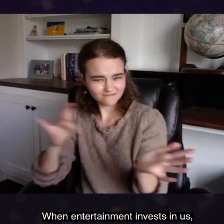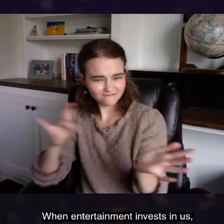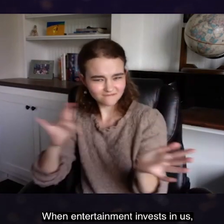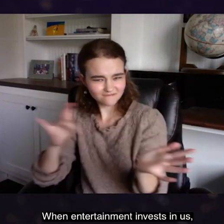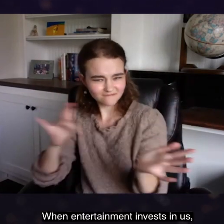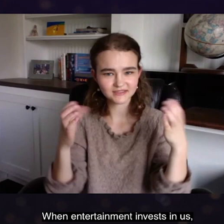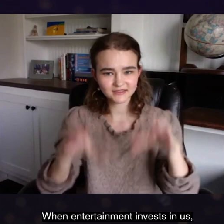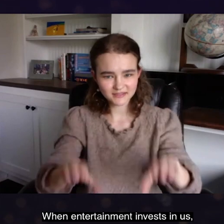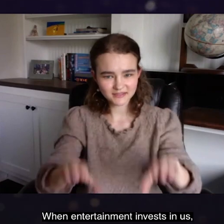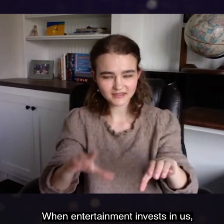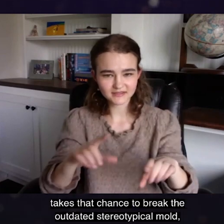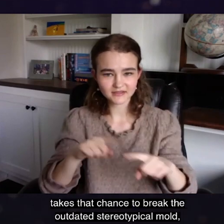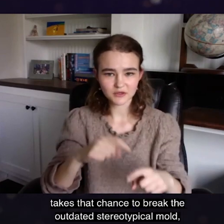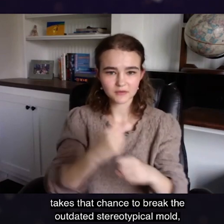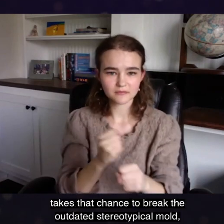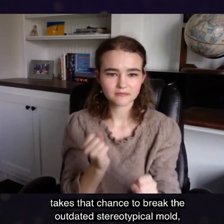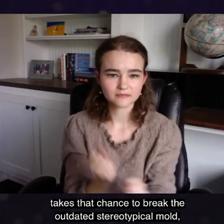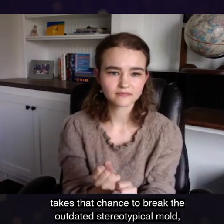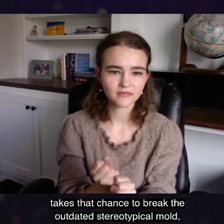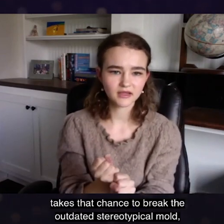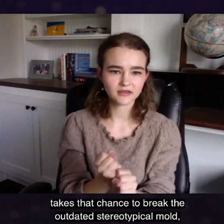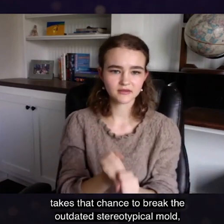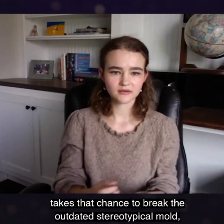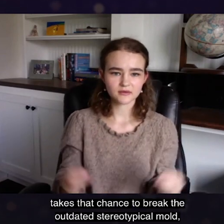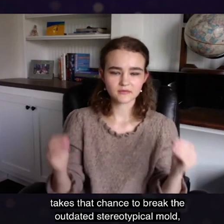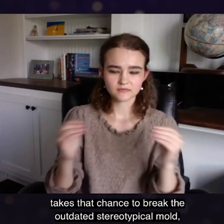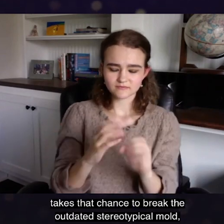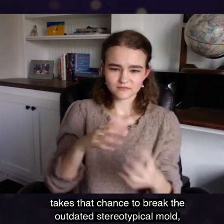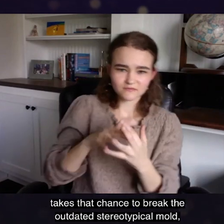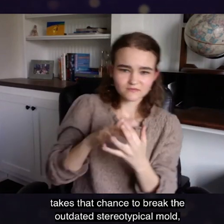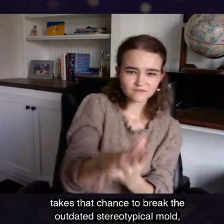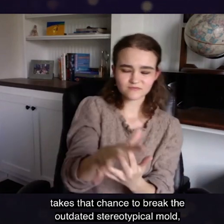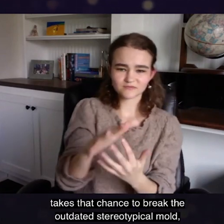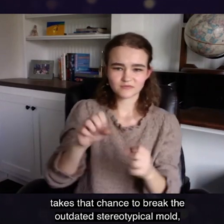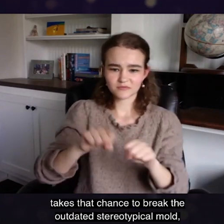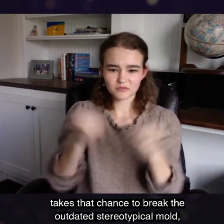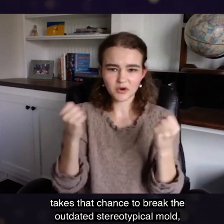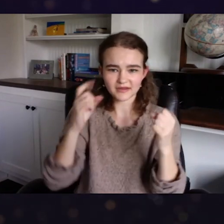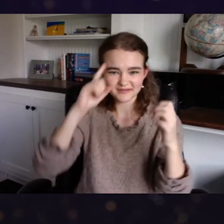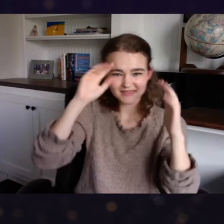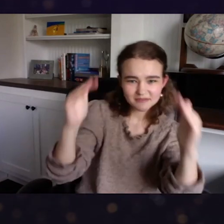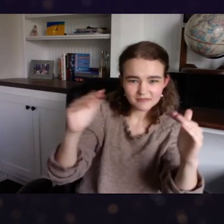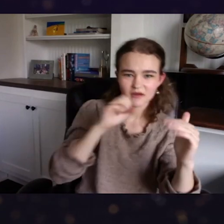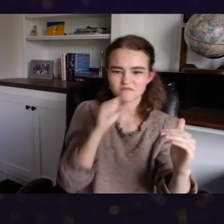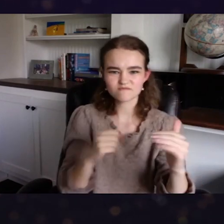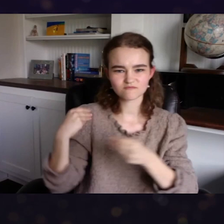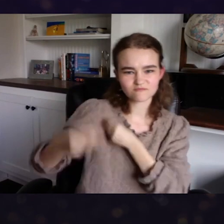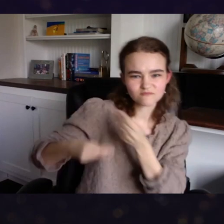entertainment invests in us, takes that chance to break the outdated stereotypical mold,